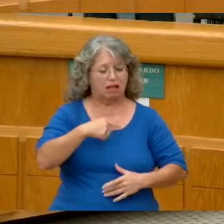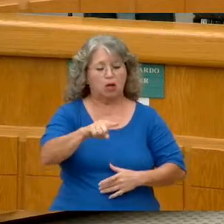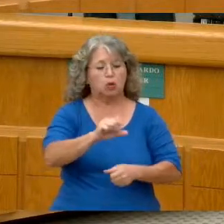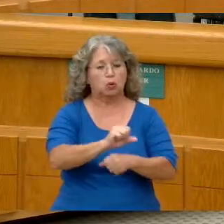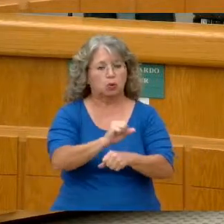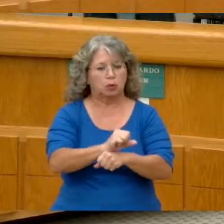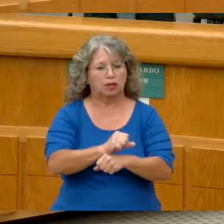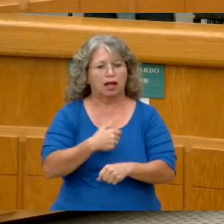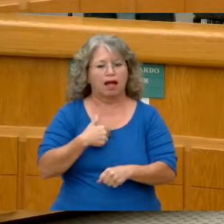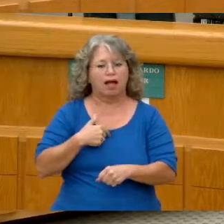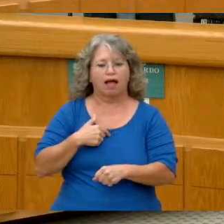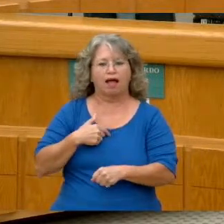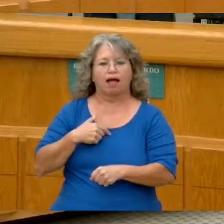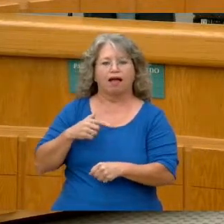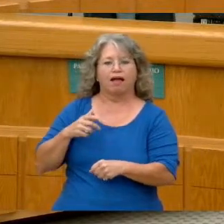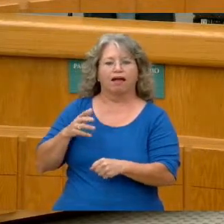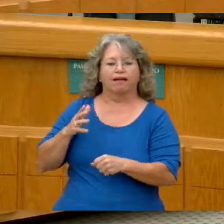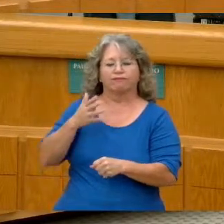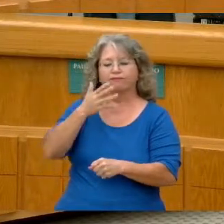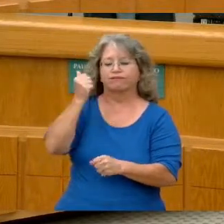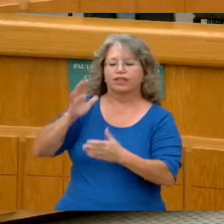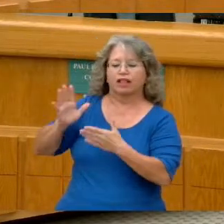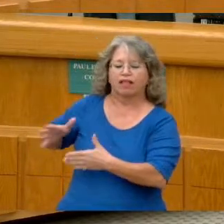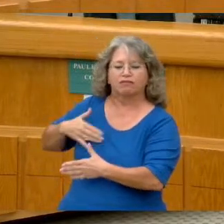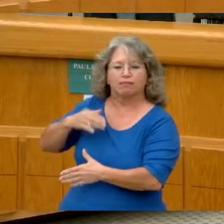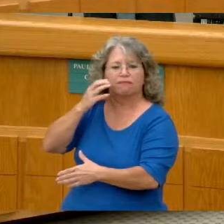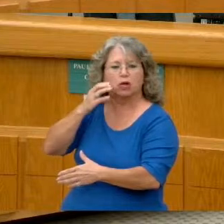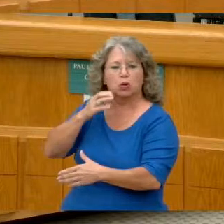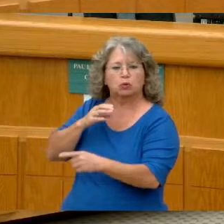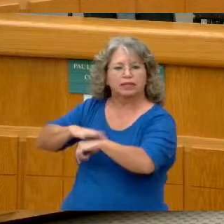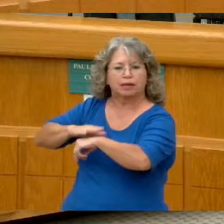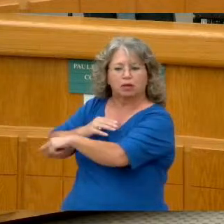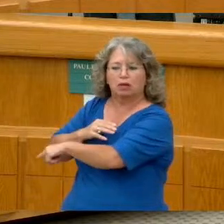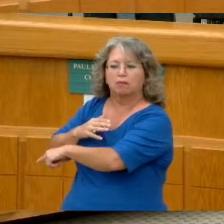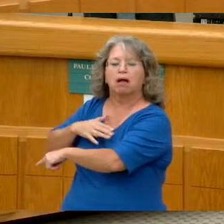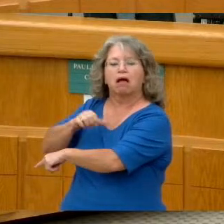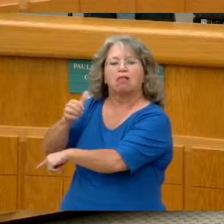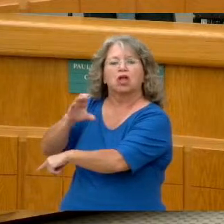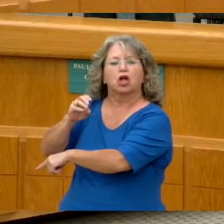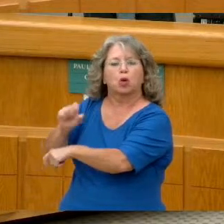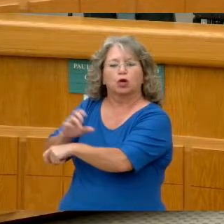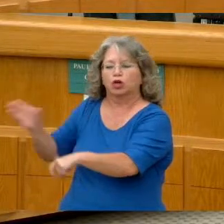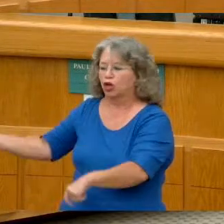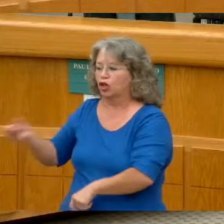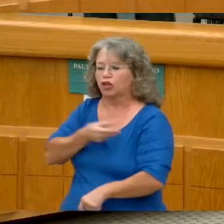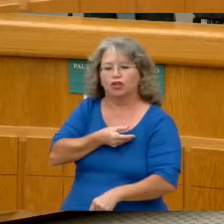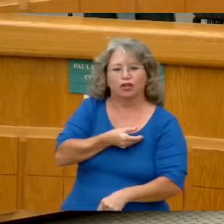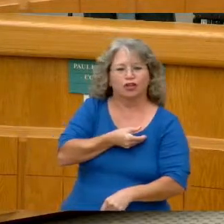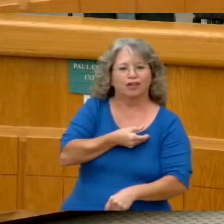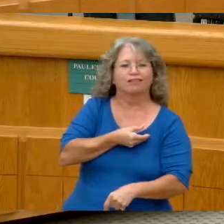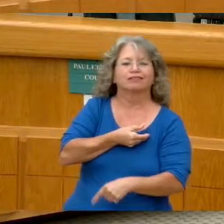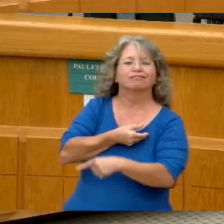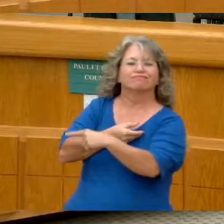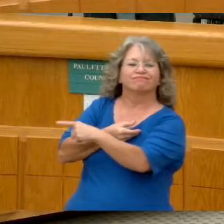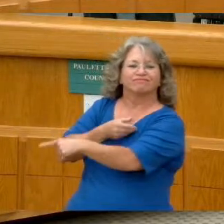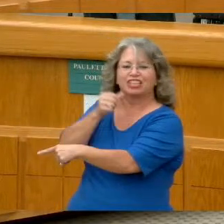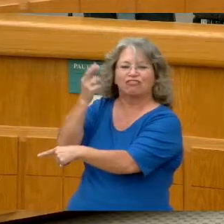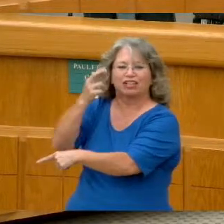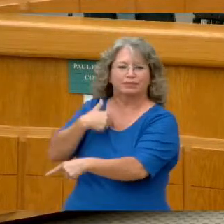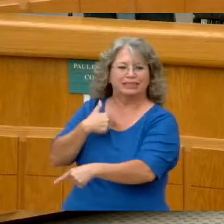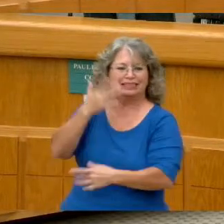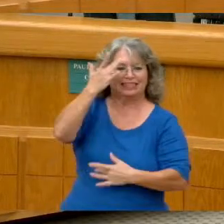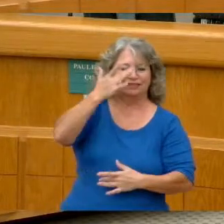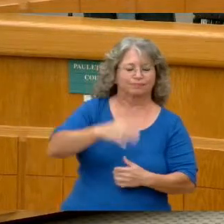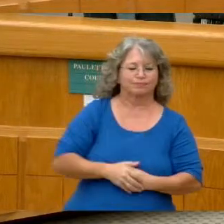my coworker puts lip balm on with their finger. They get sick. I'm sick, I go to work, I go pick up lunch for everybody,